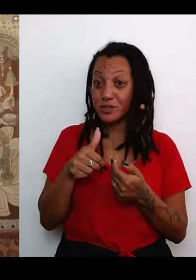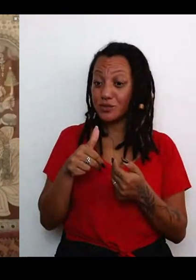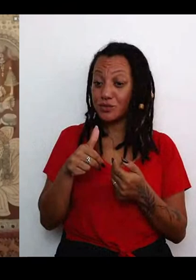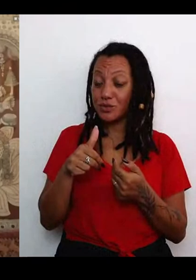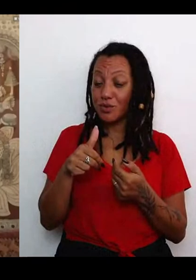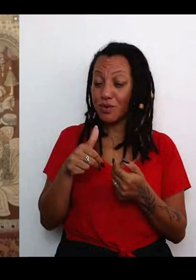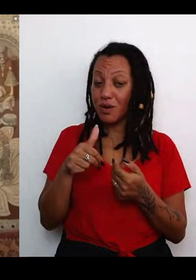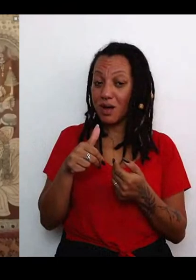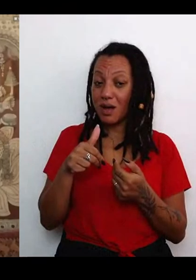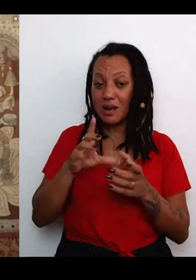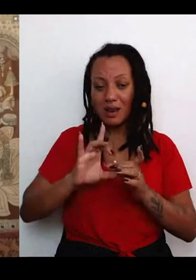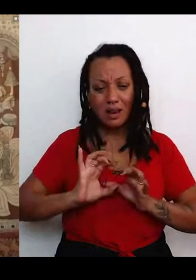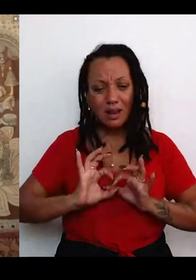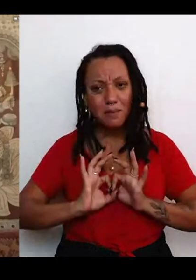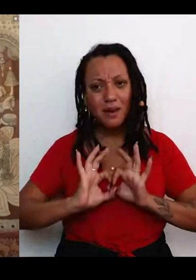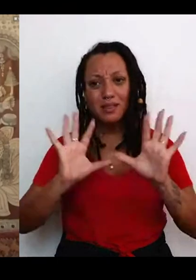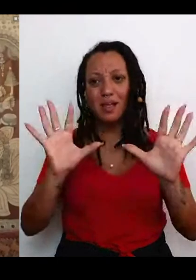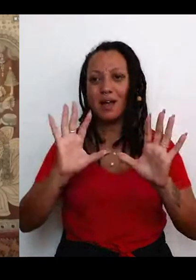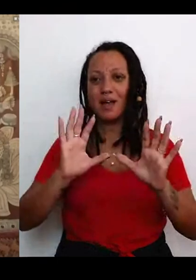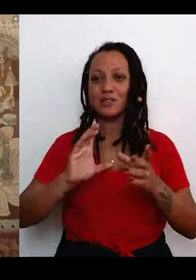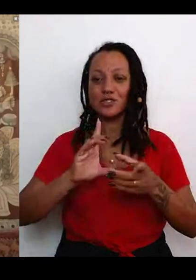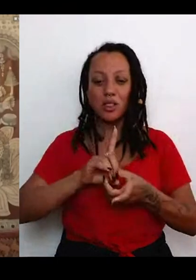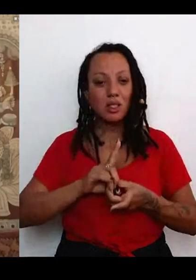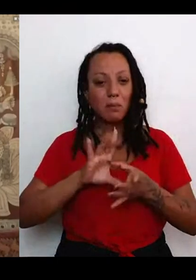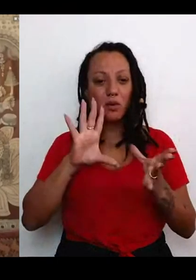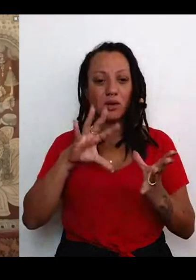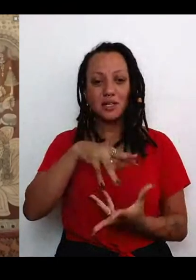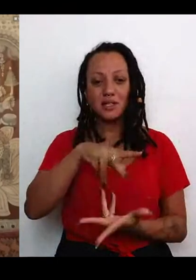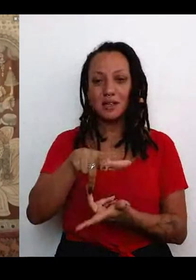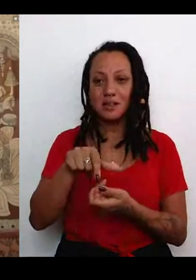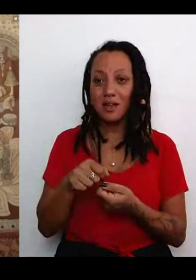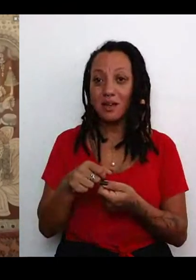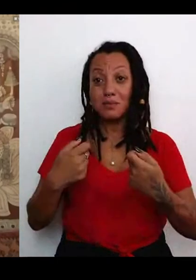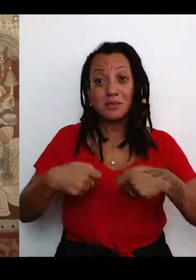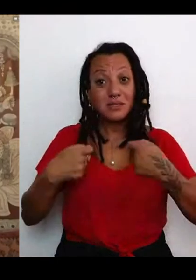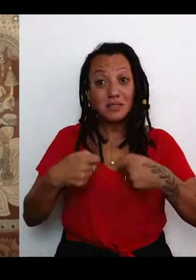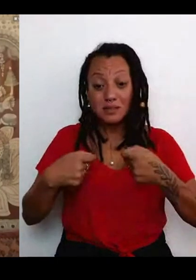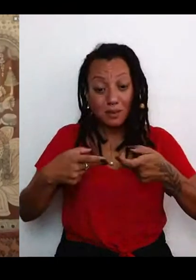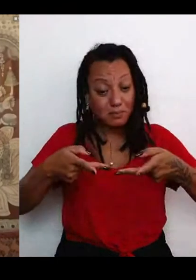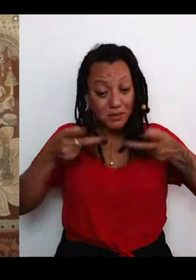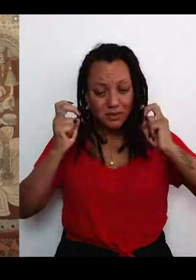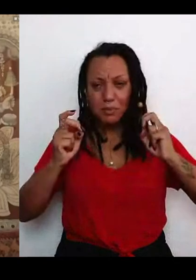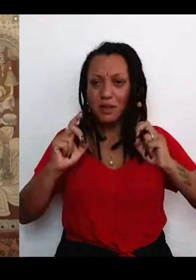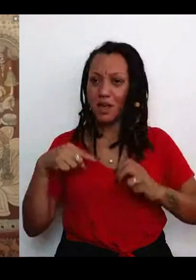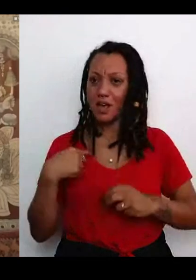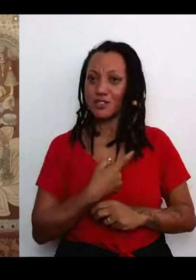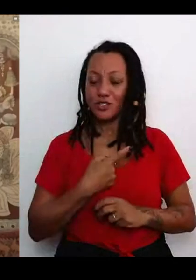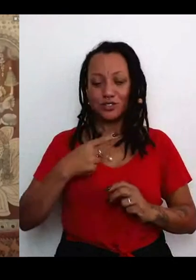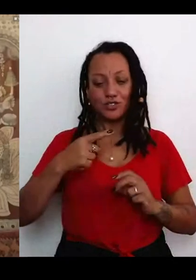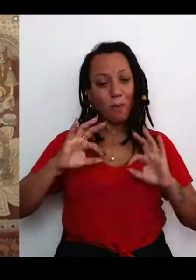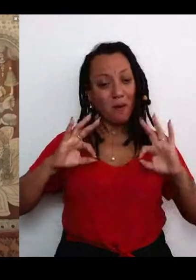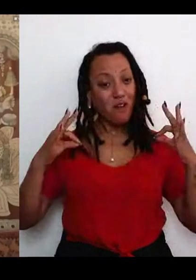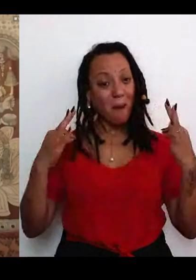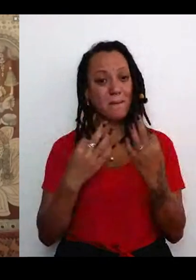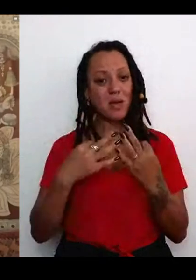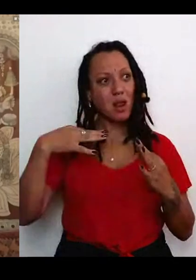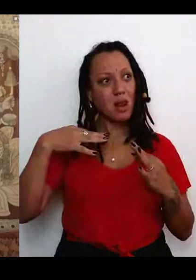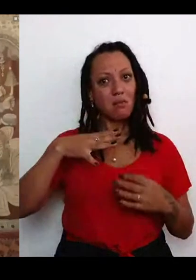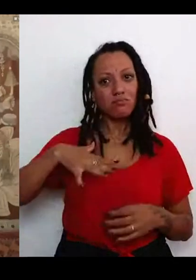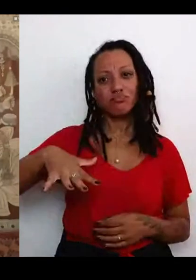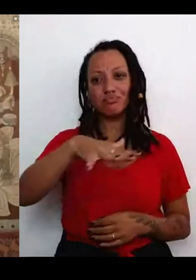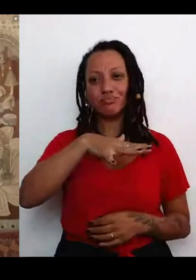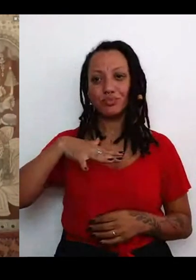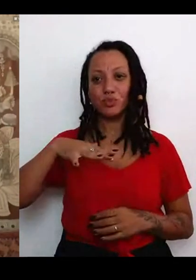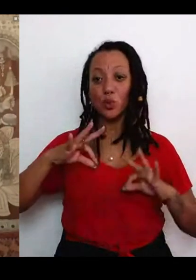the recognition that we are part of one Earth family that all beings are our relatives as all indigenous cultures have seen